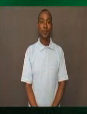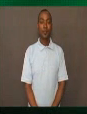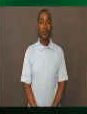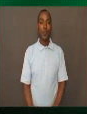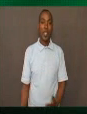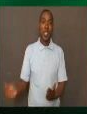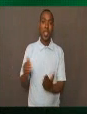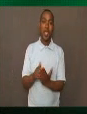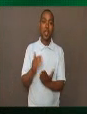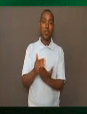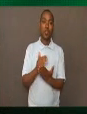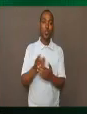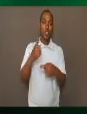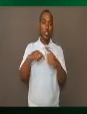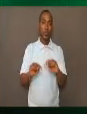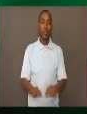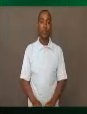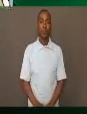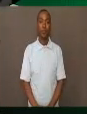Let's get back to our lesson.